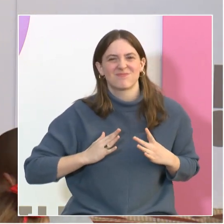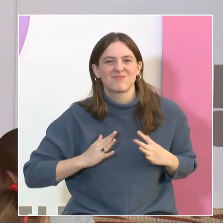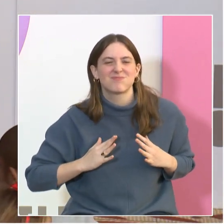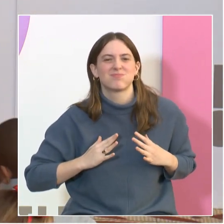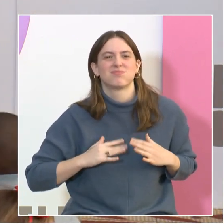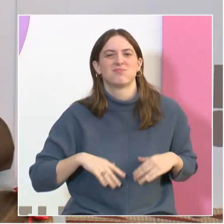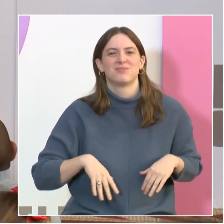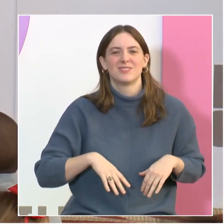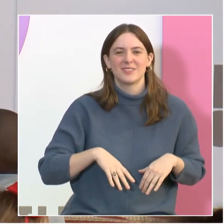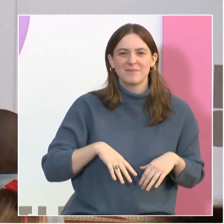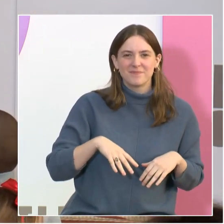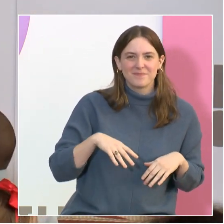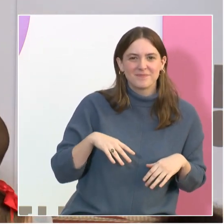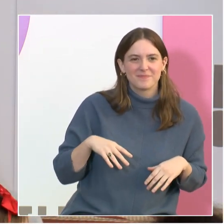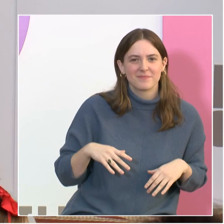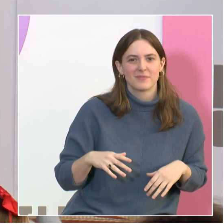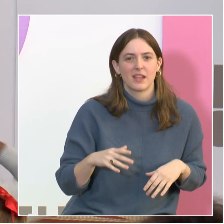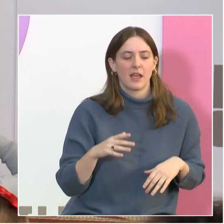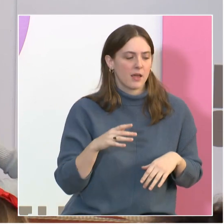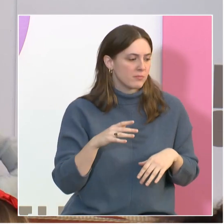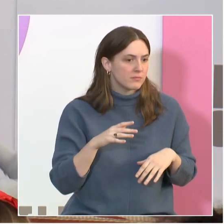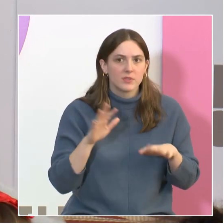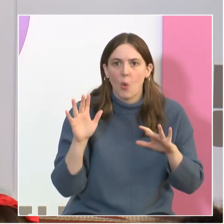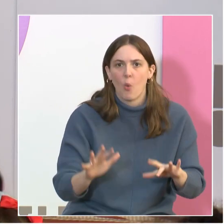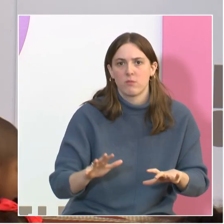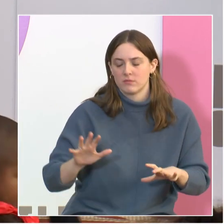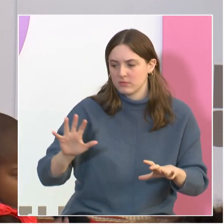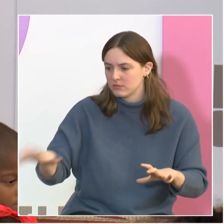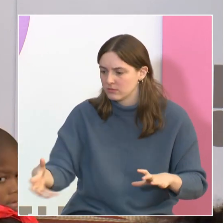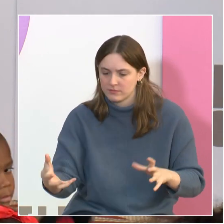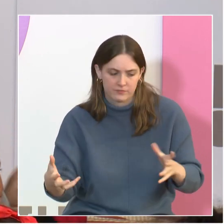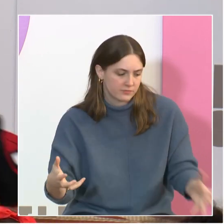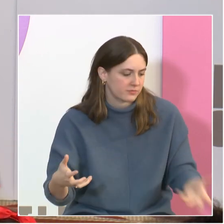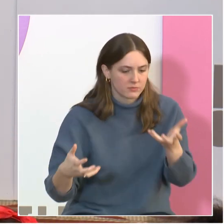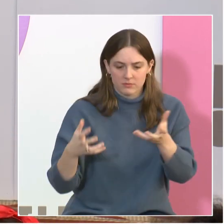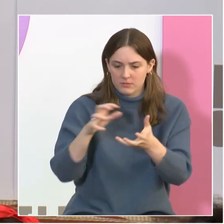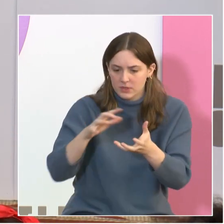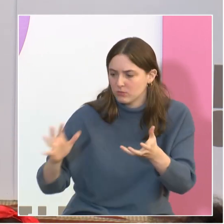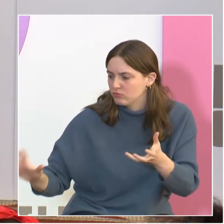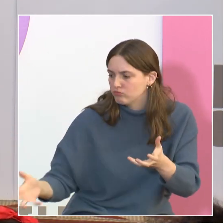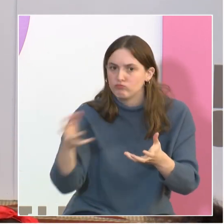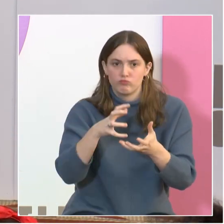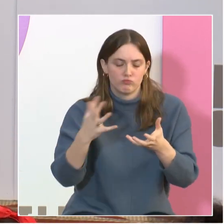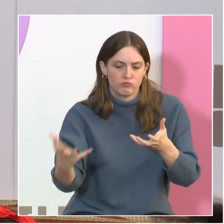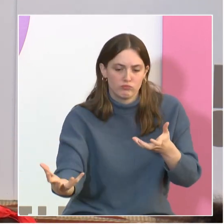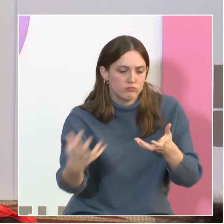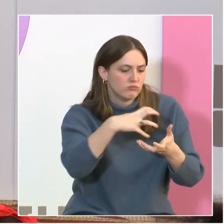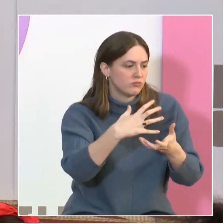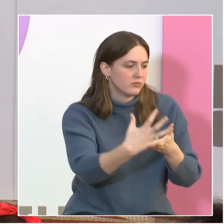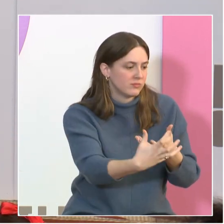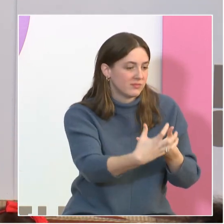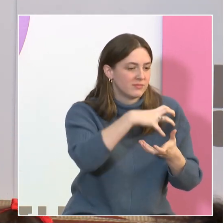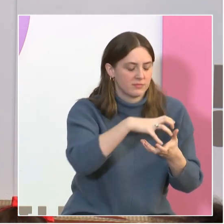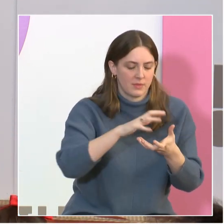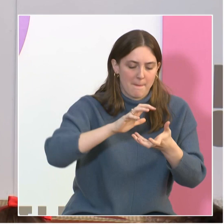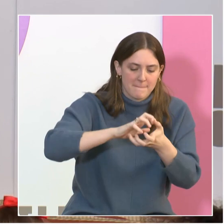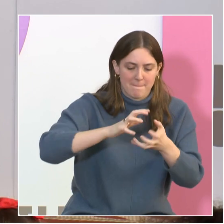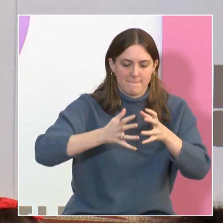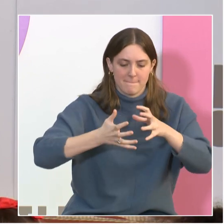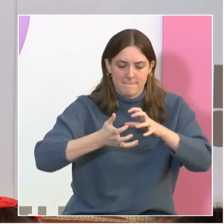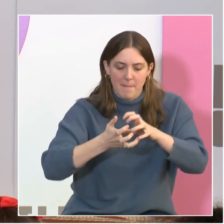He picked up a handful of snow and another and still another. He packed